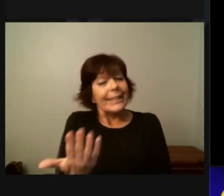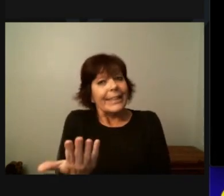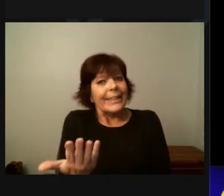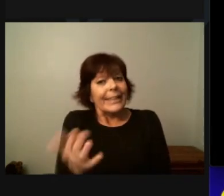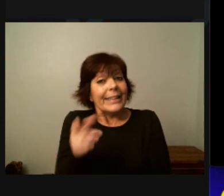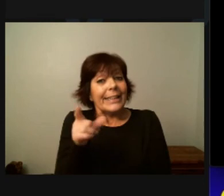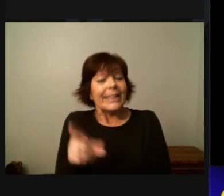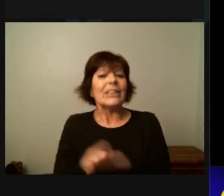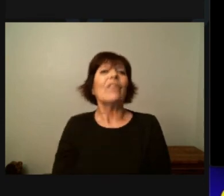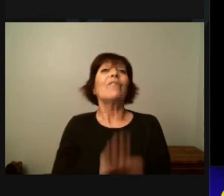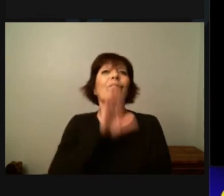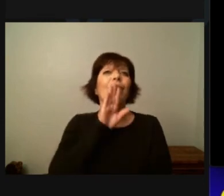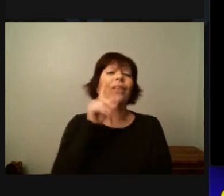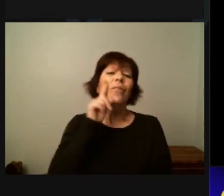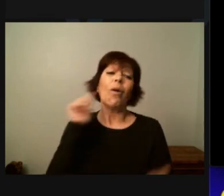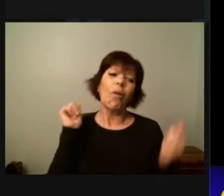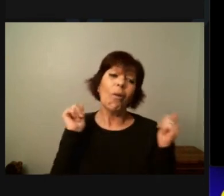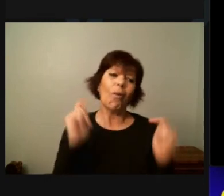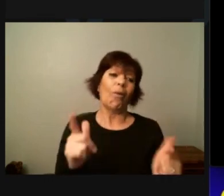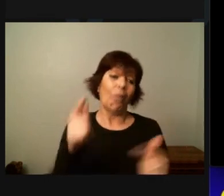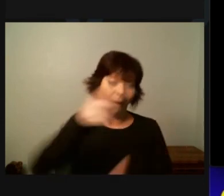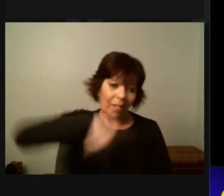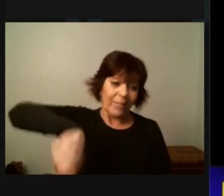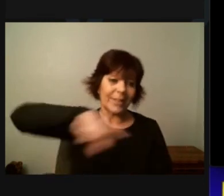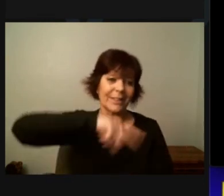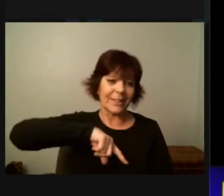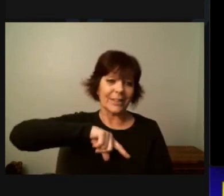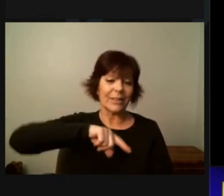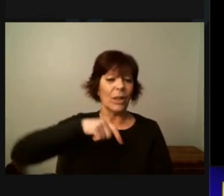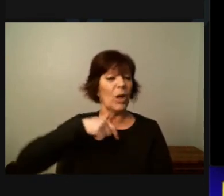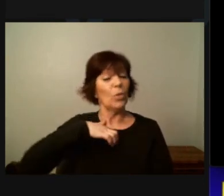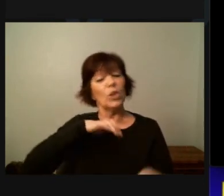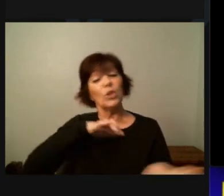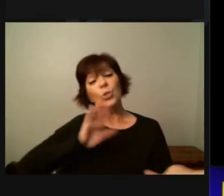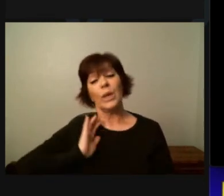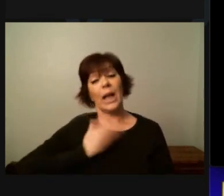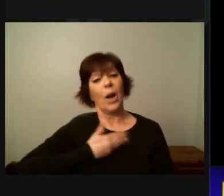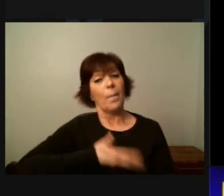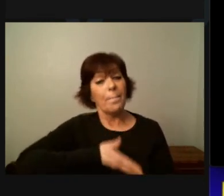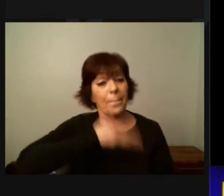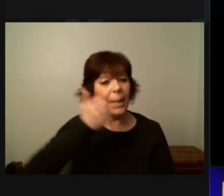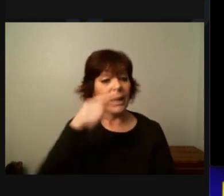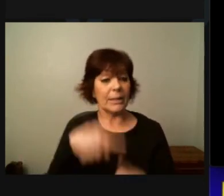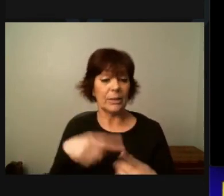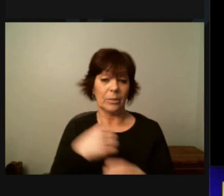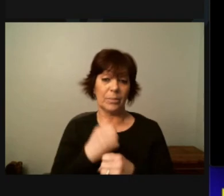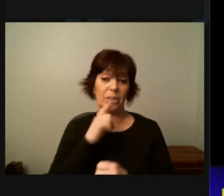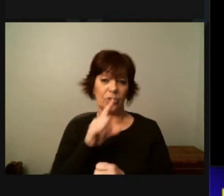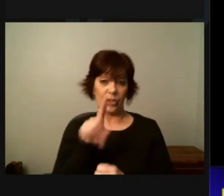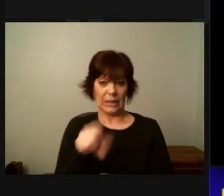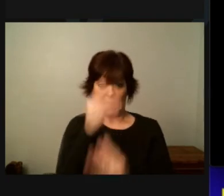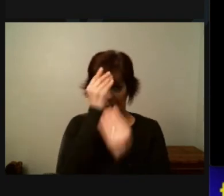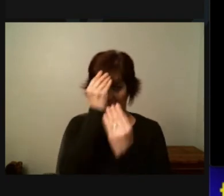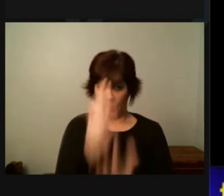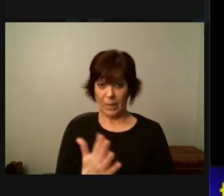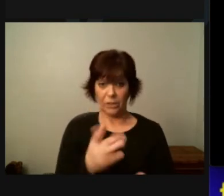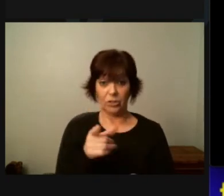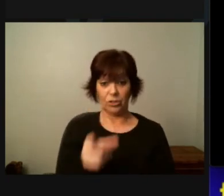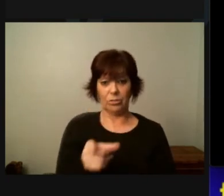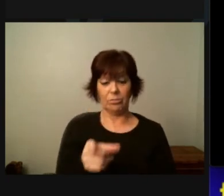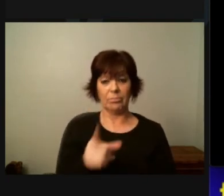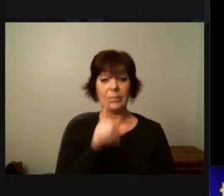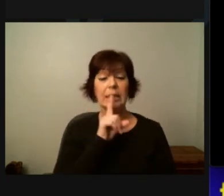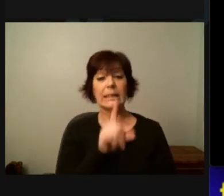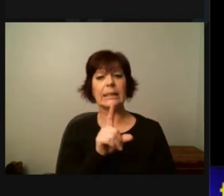it's frustrating for all of us too. We are doing our best to make sure that the information that we're getting out to you